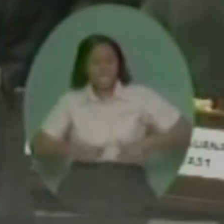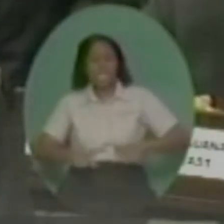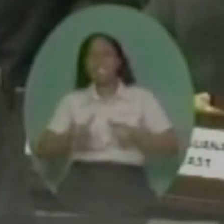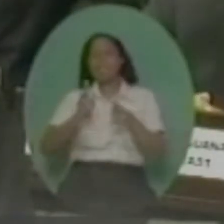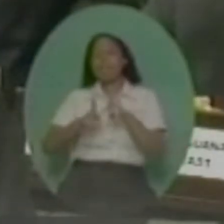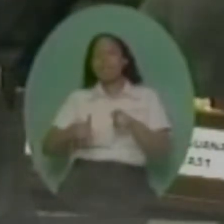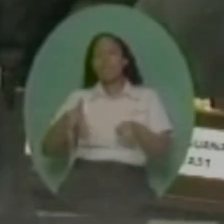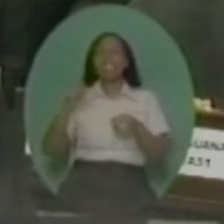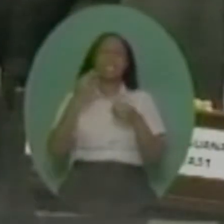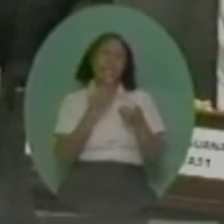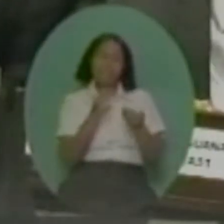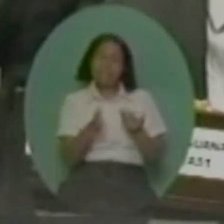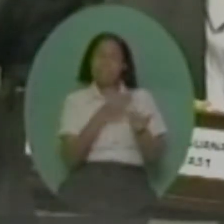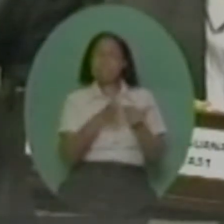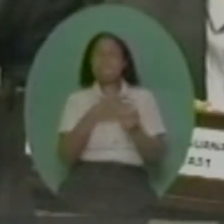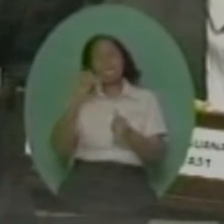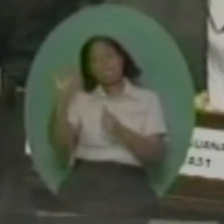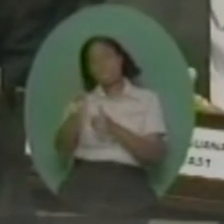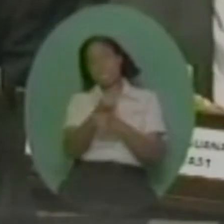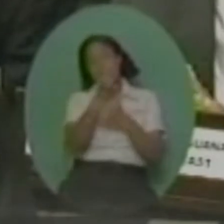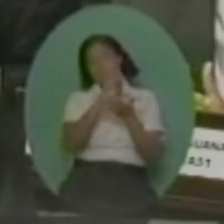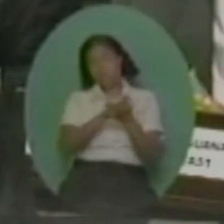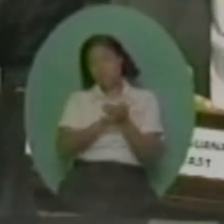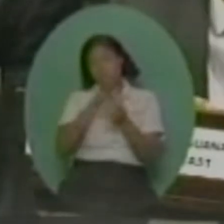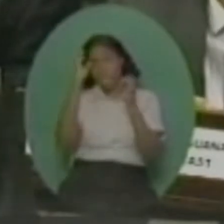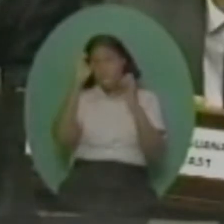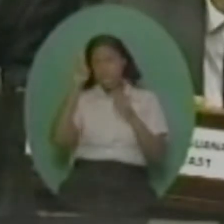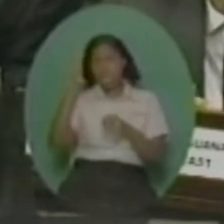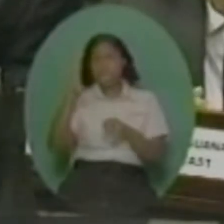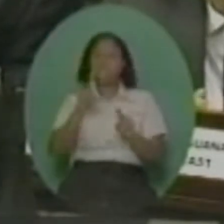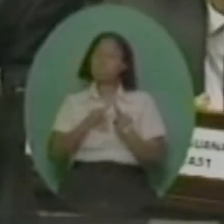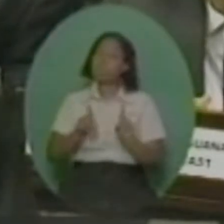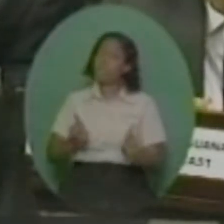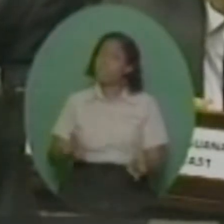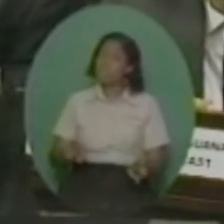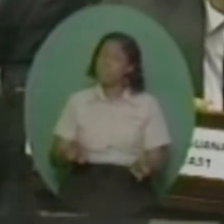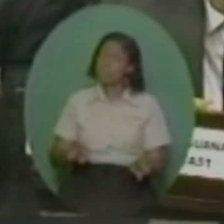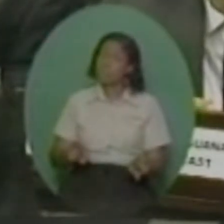accessible. But there has to be the recognition.